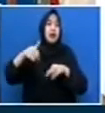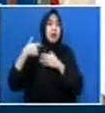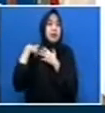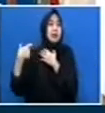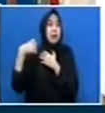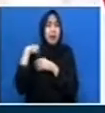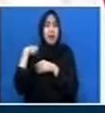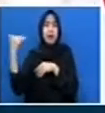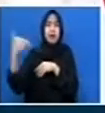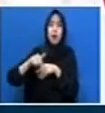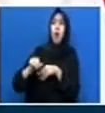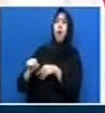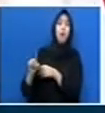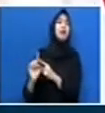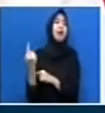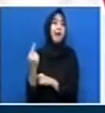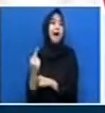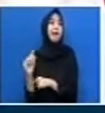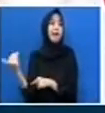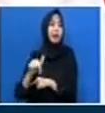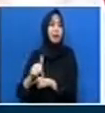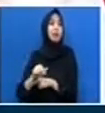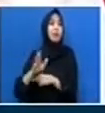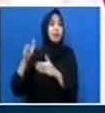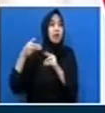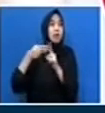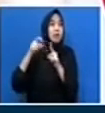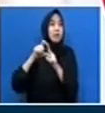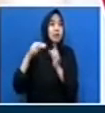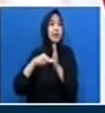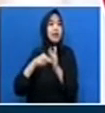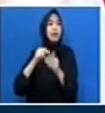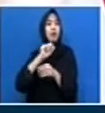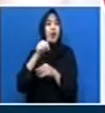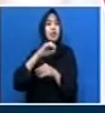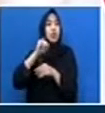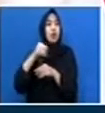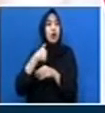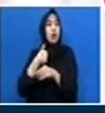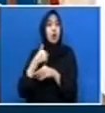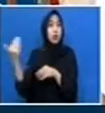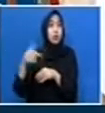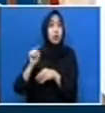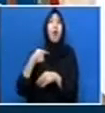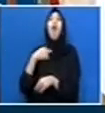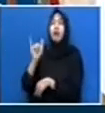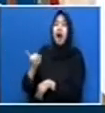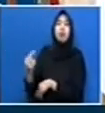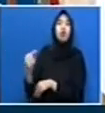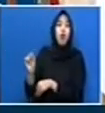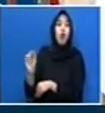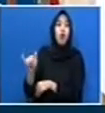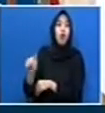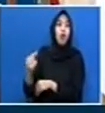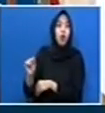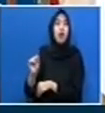Asia by a senior U.S. official since the Biden administration took office in January. Am I right? You are right, and in fact, it